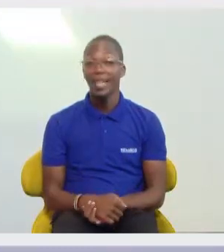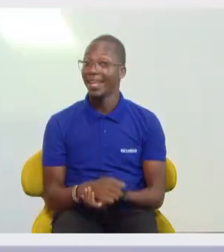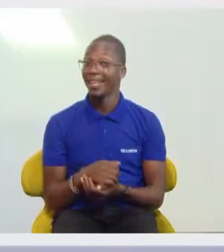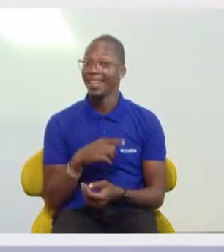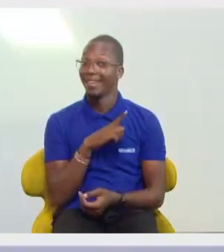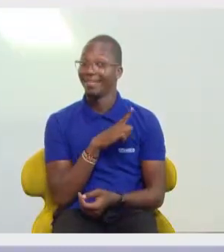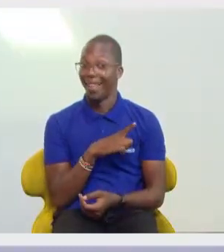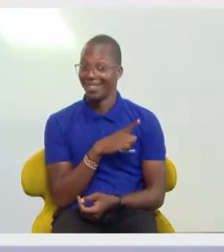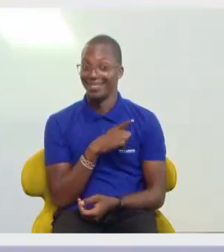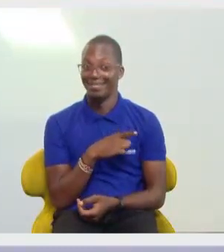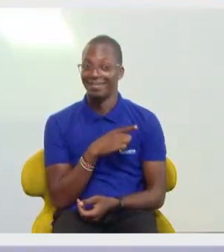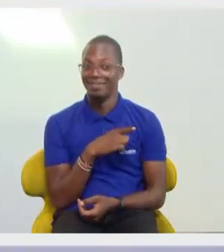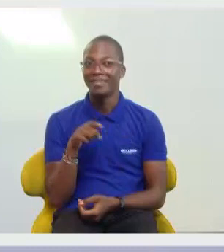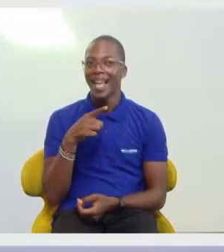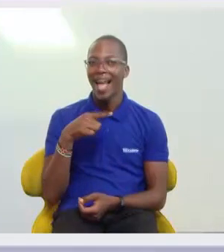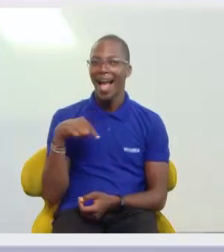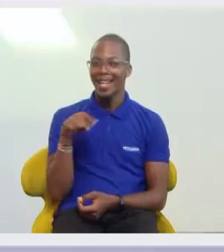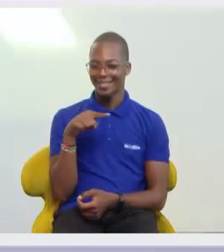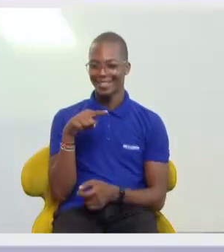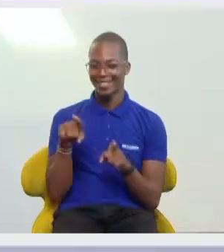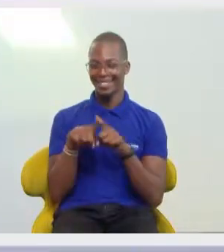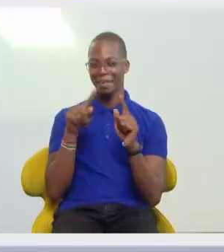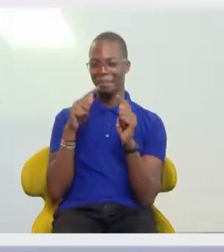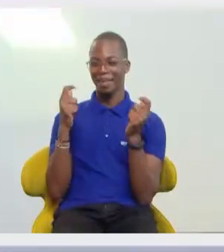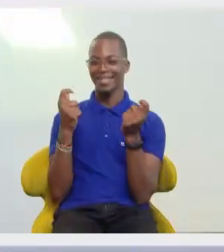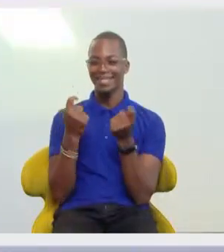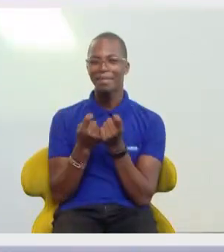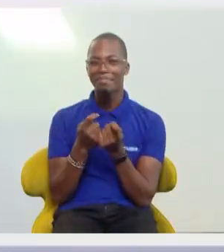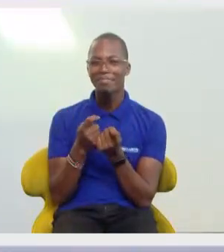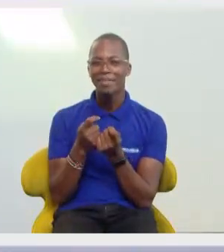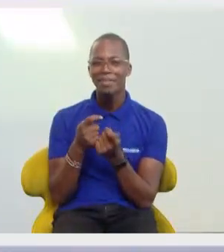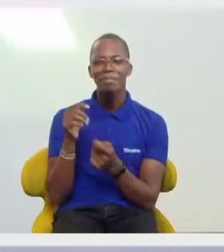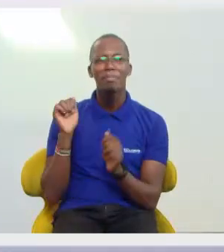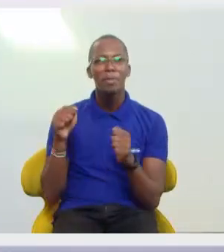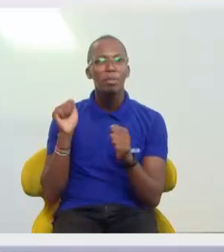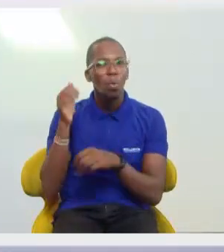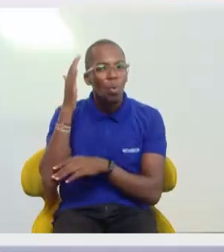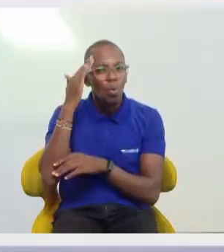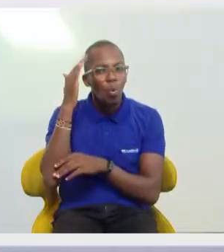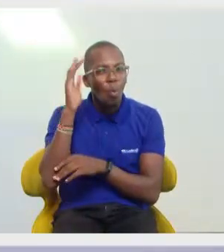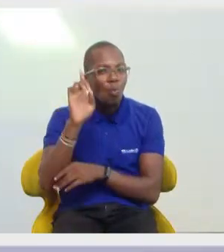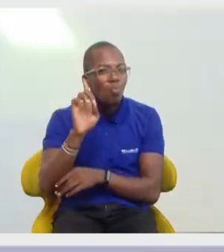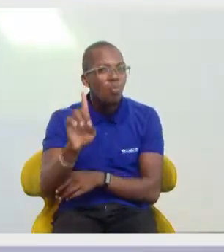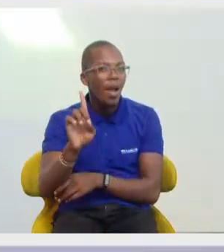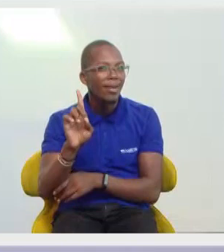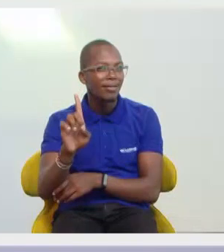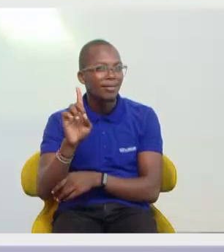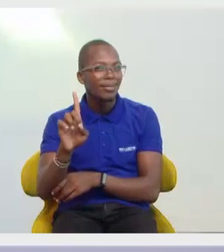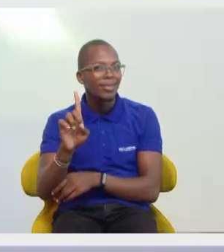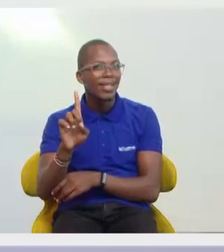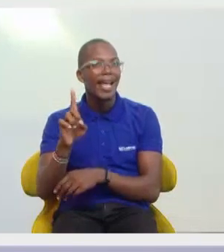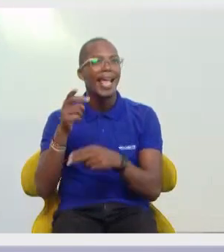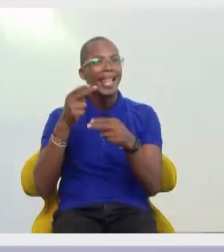Fortunately, we were able as a team to identify one of them, that is